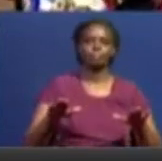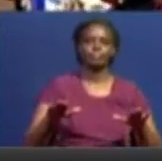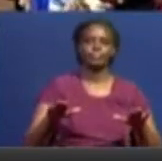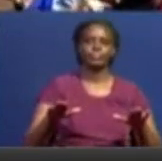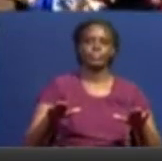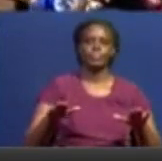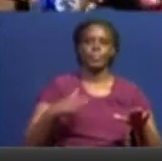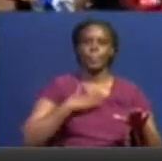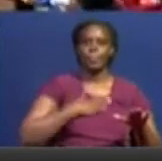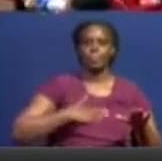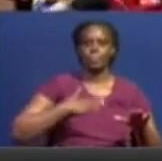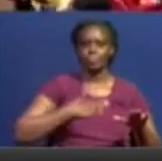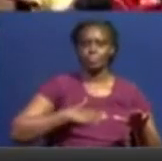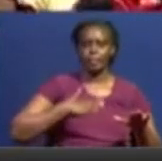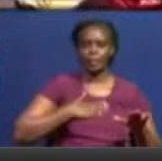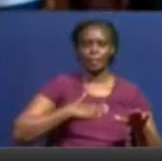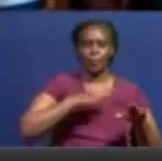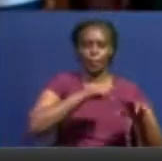Members, take your seats.